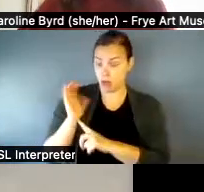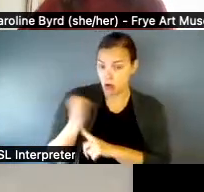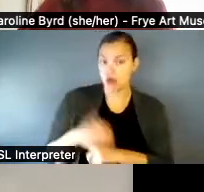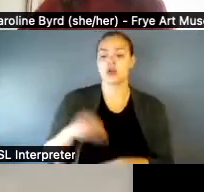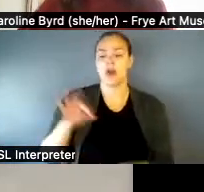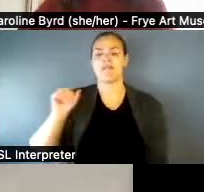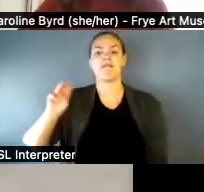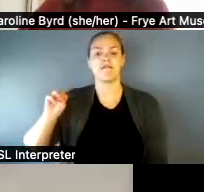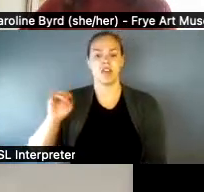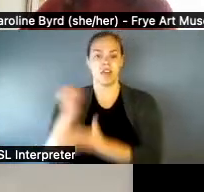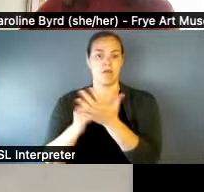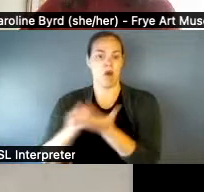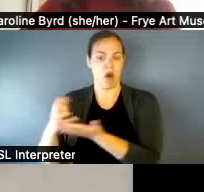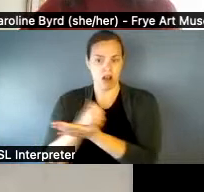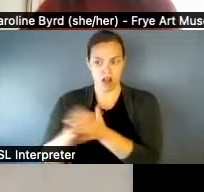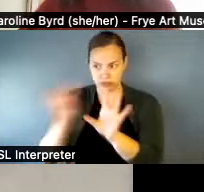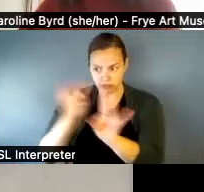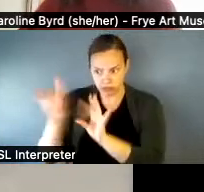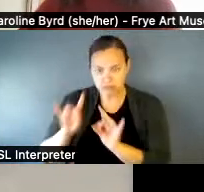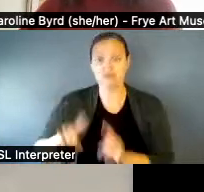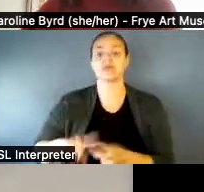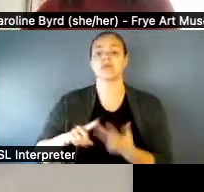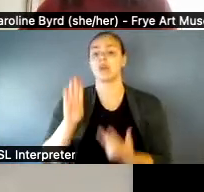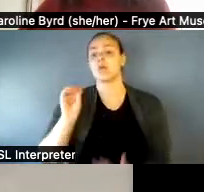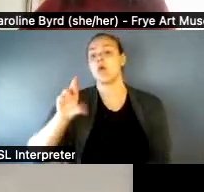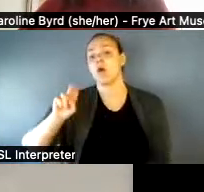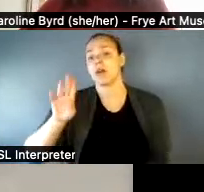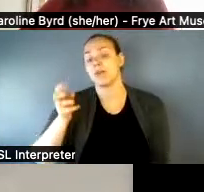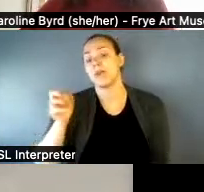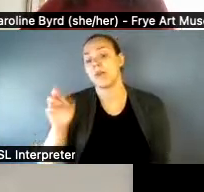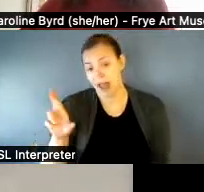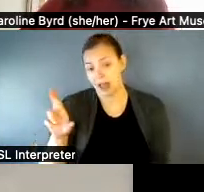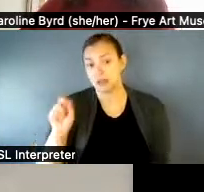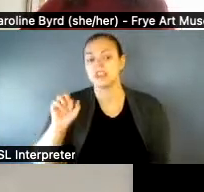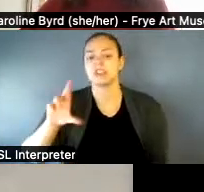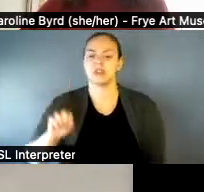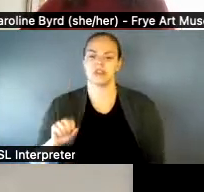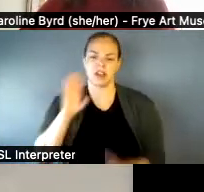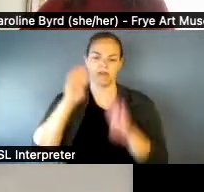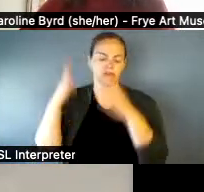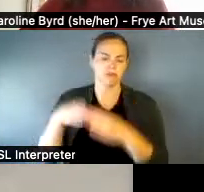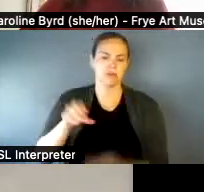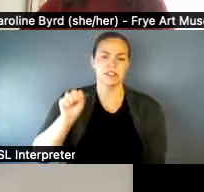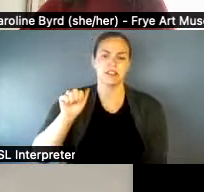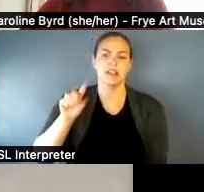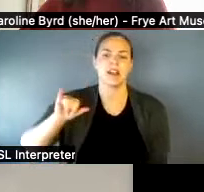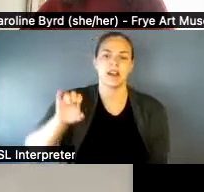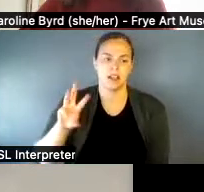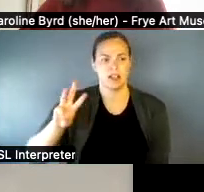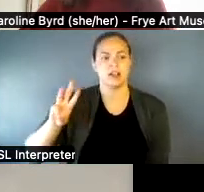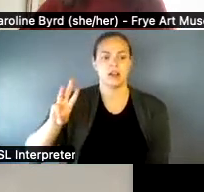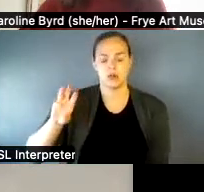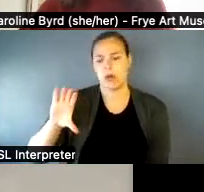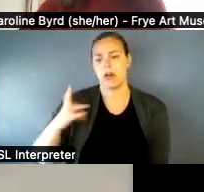Museum collection, and the Boren Banner series featuring Sadie Wechsler, this panel will bring together voices from